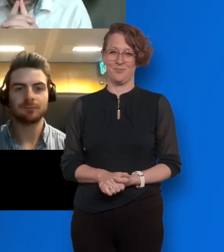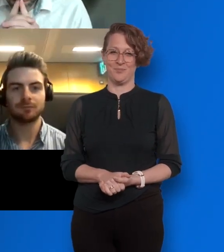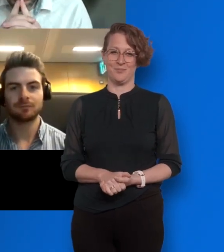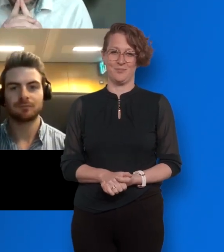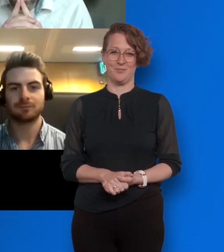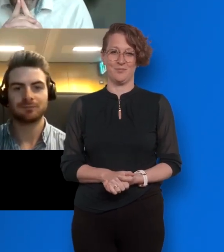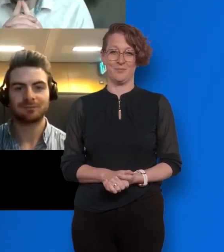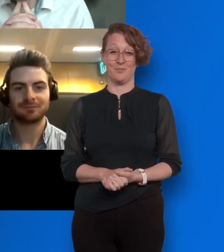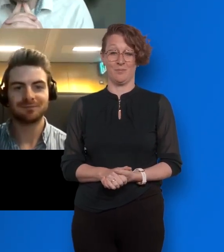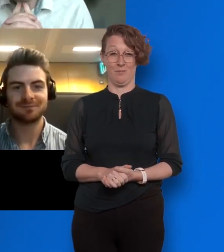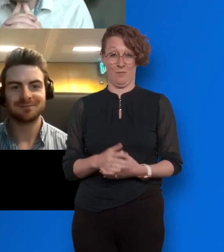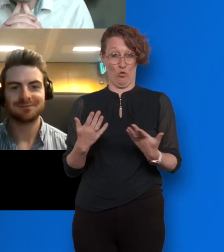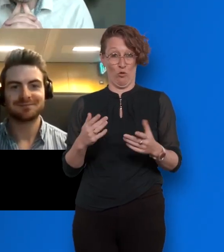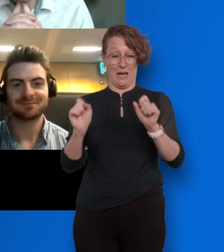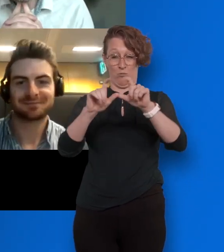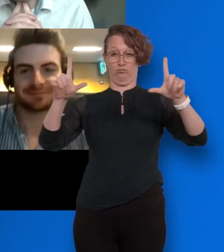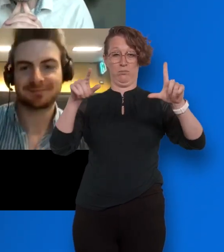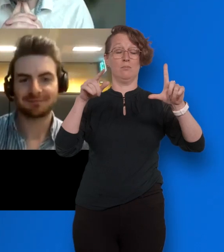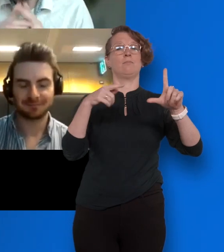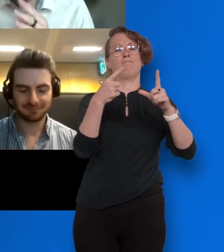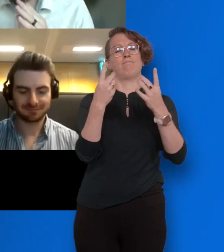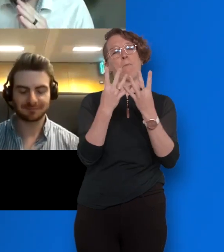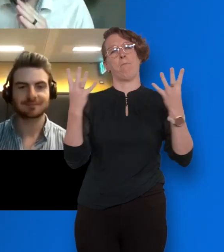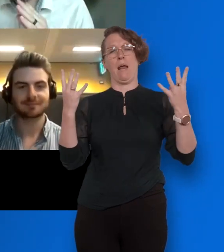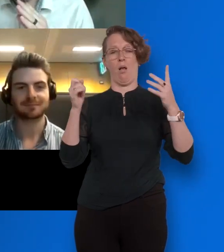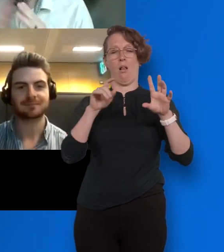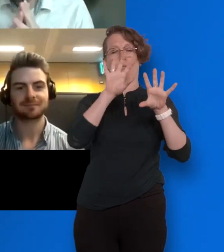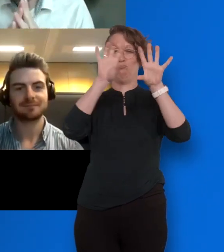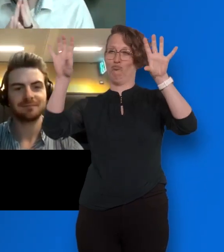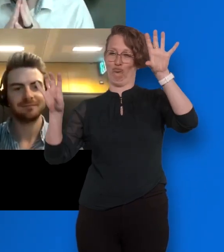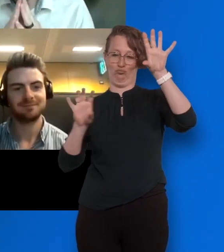The faces you can see on your screen are our panel for today, and